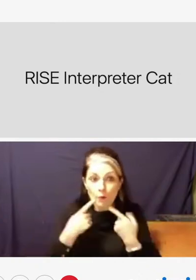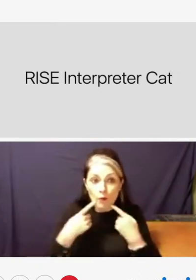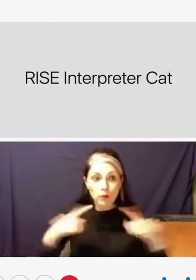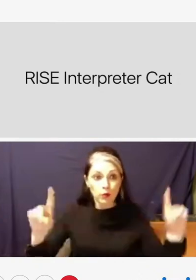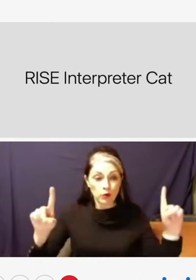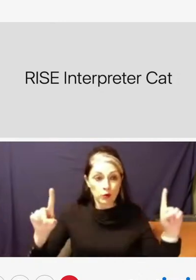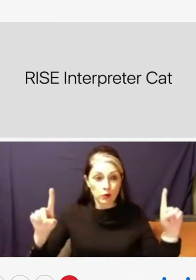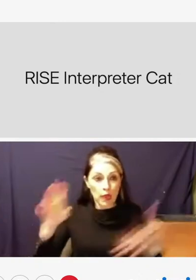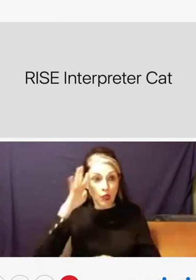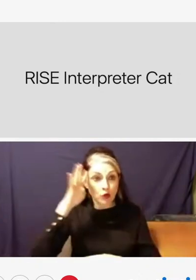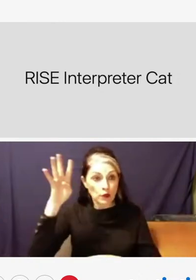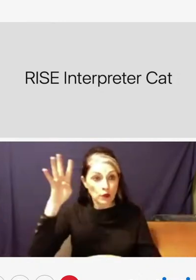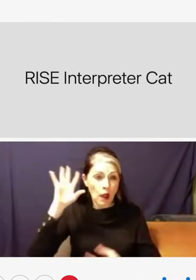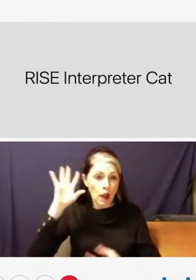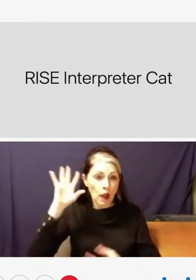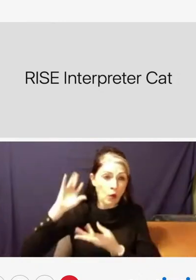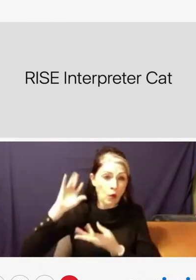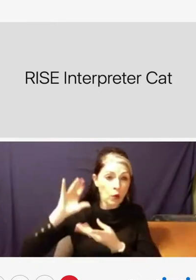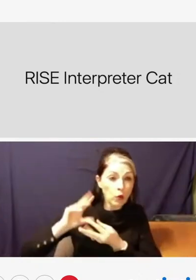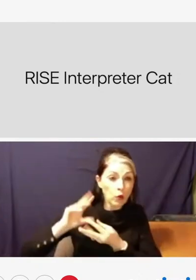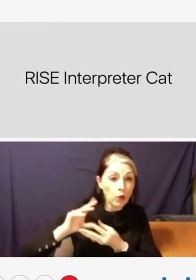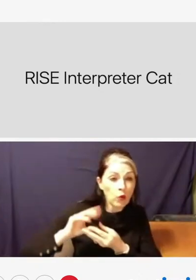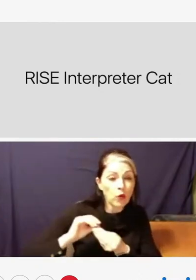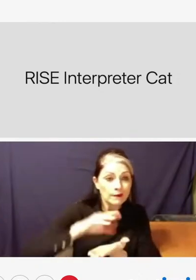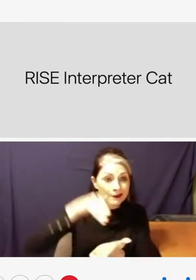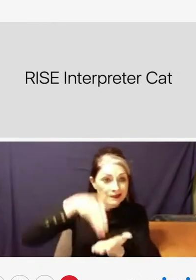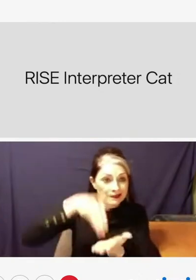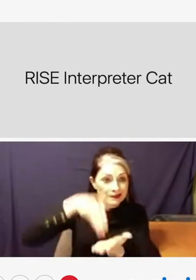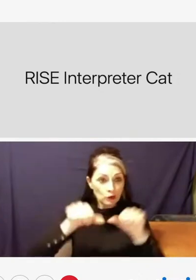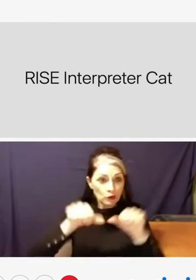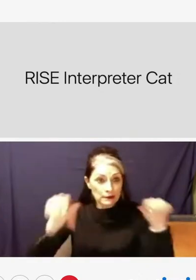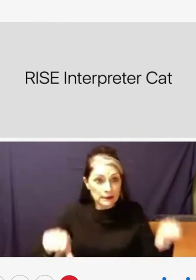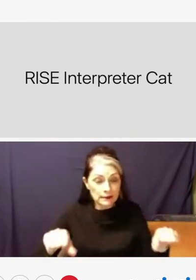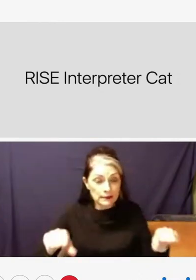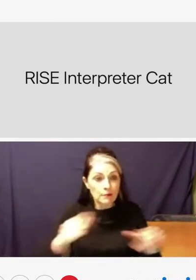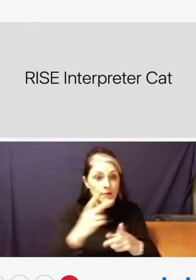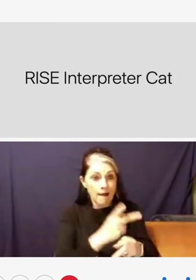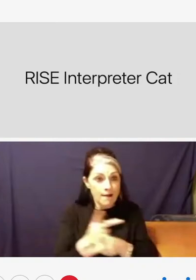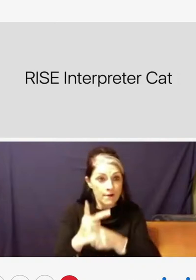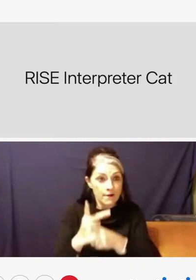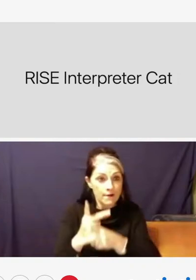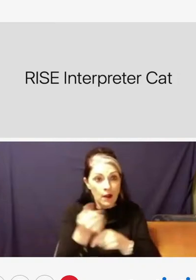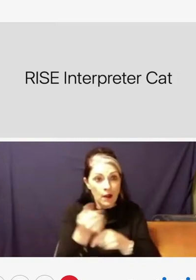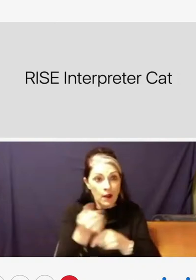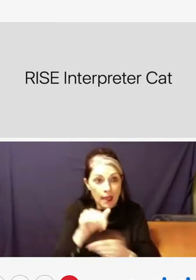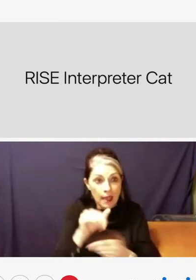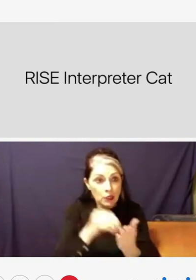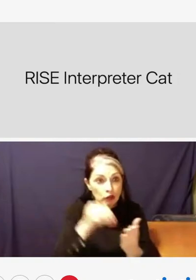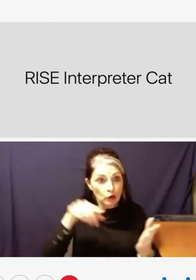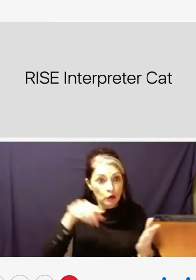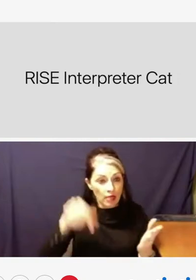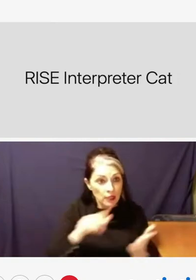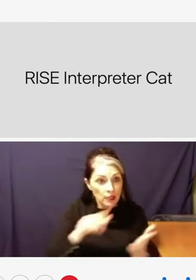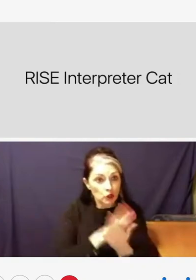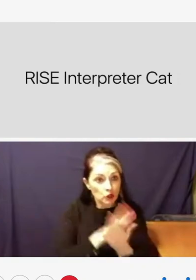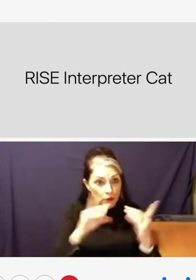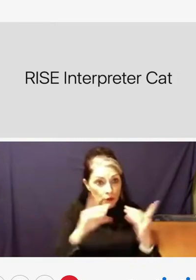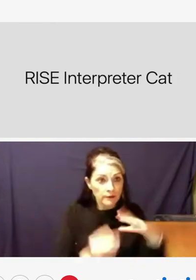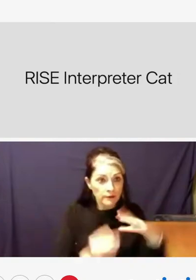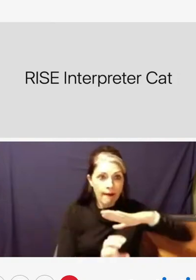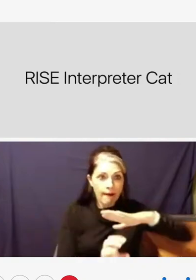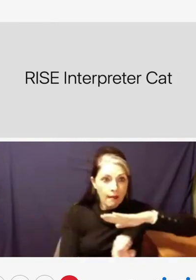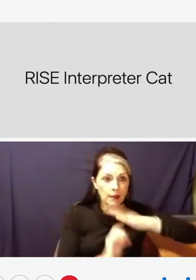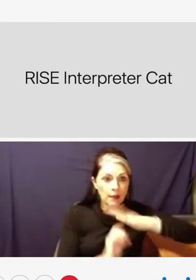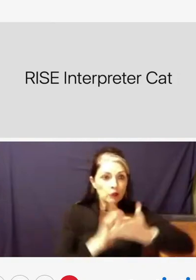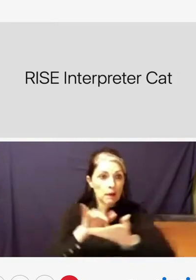comprehensive and centralized system of care where any one of our students in our school district from all our elementary schools to our middle schools